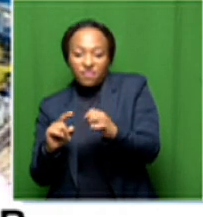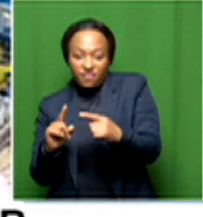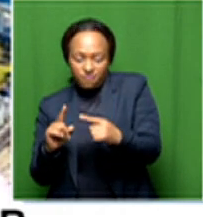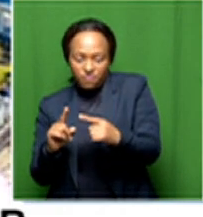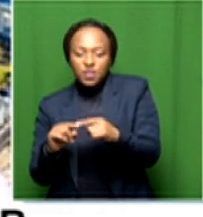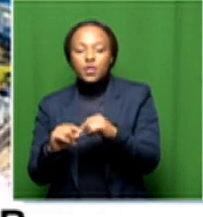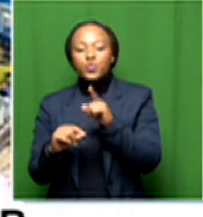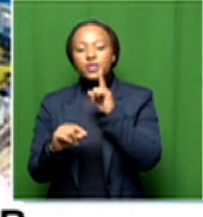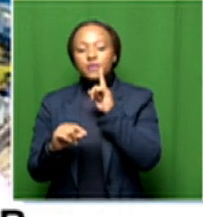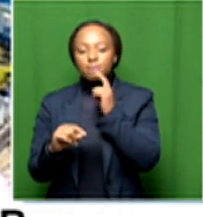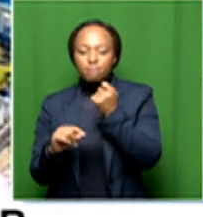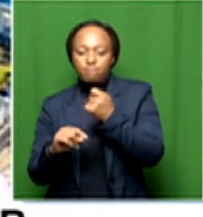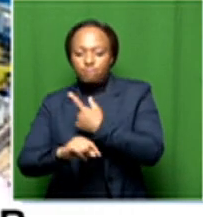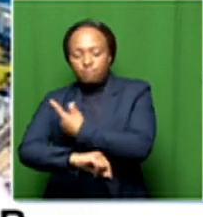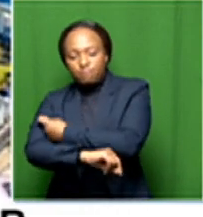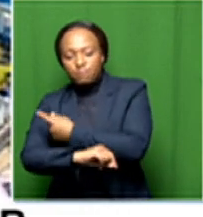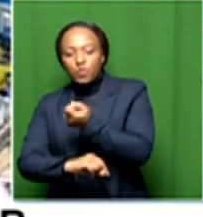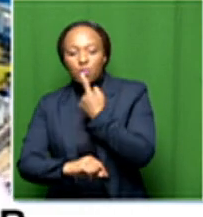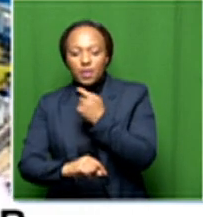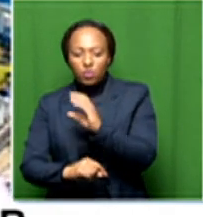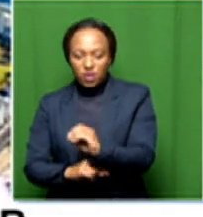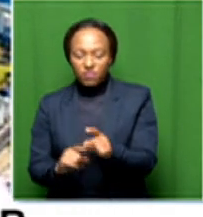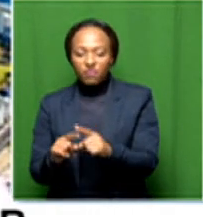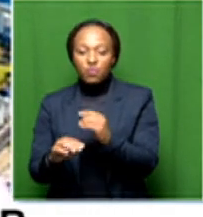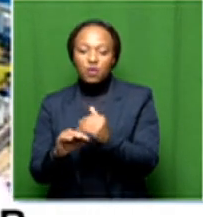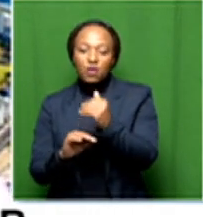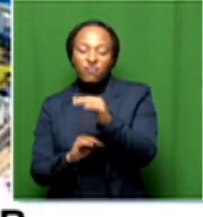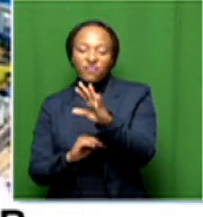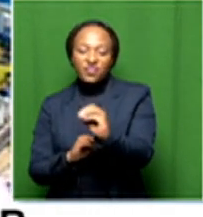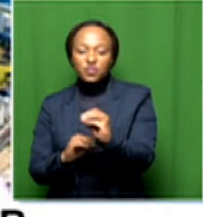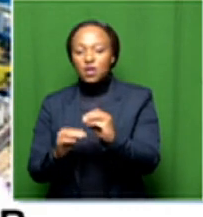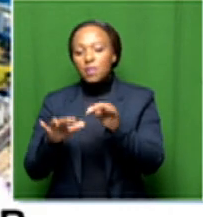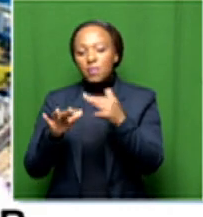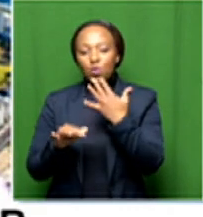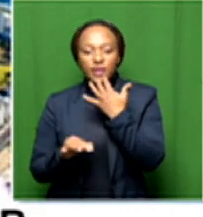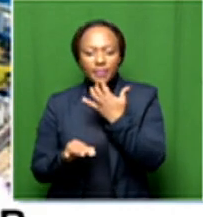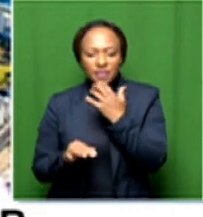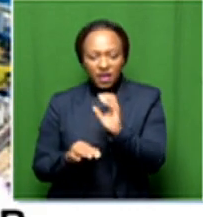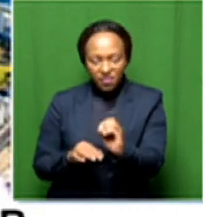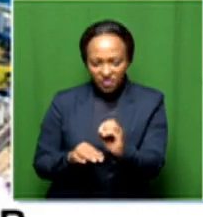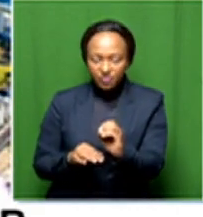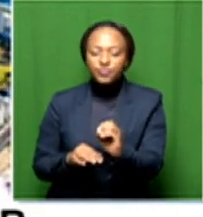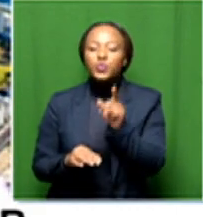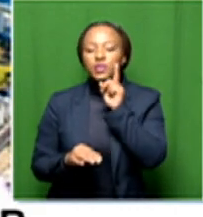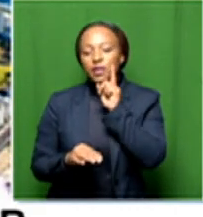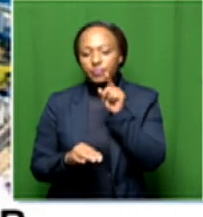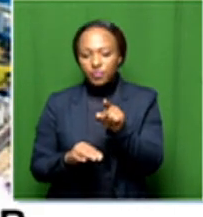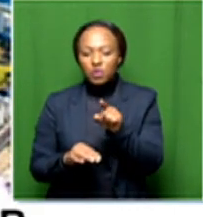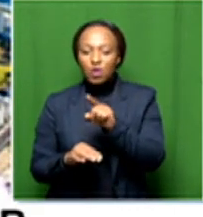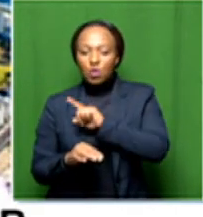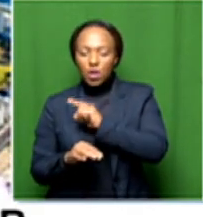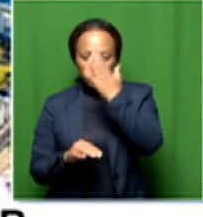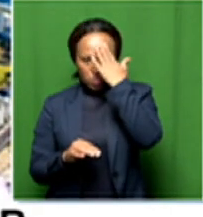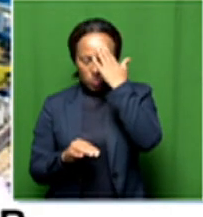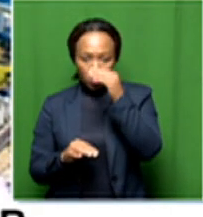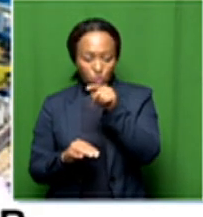really looking at people above the age of 50, people who have diabetes and so forth. And as you would know,